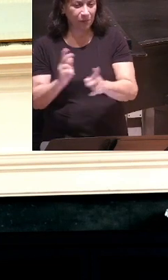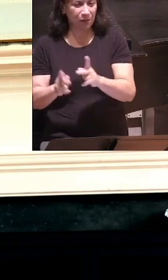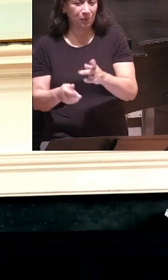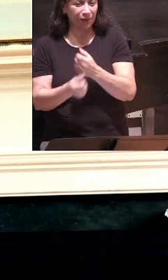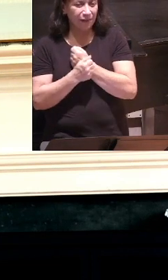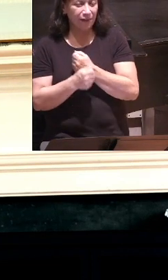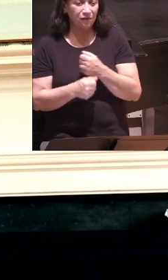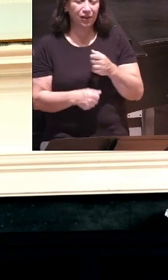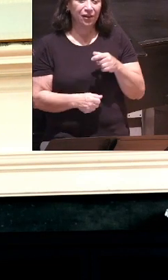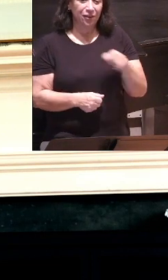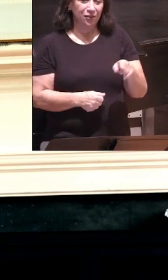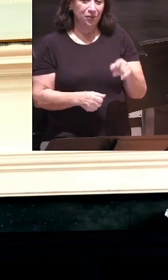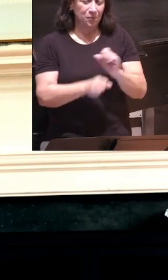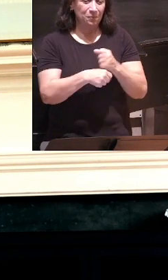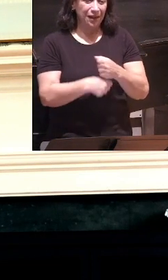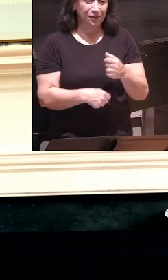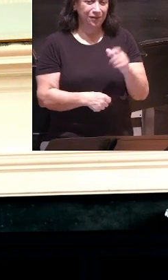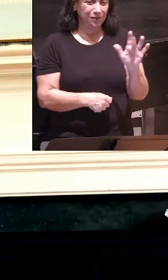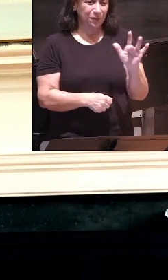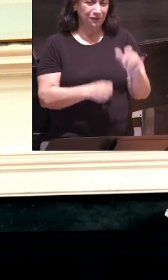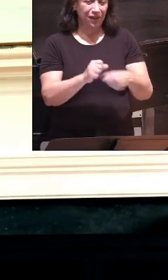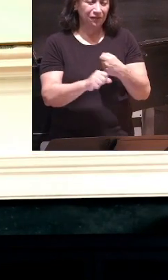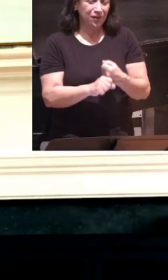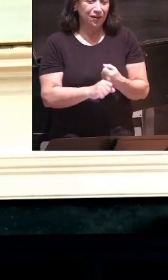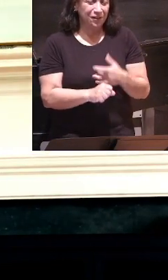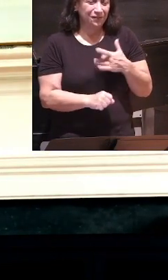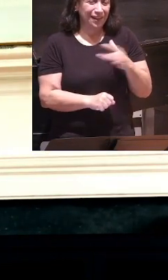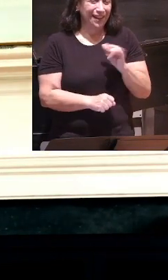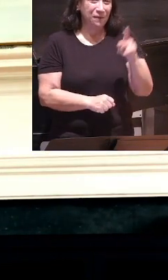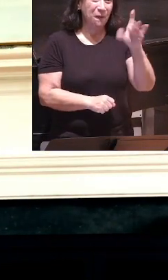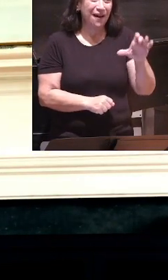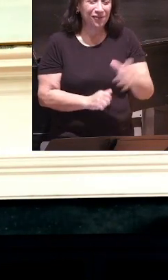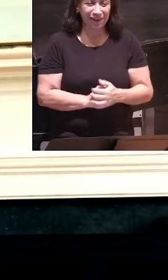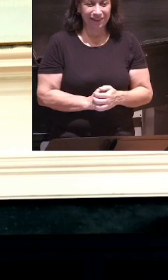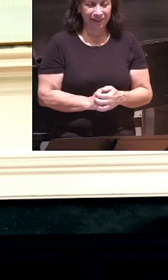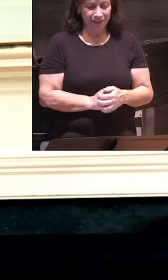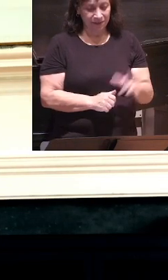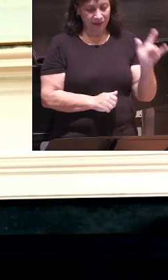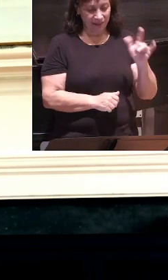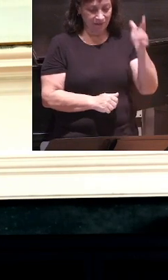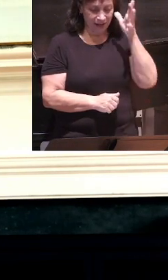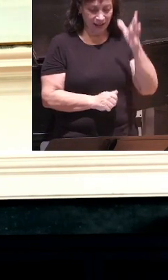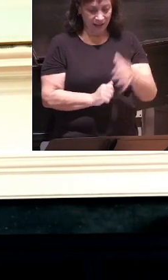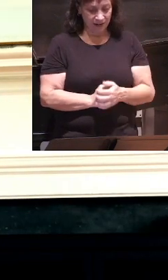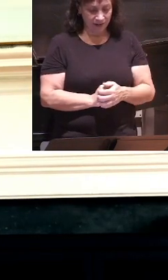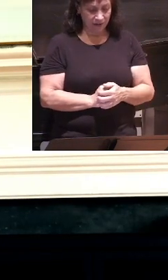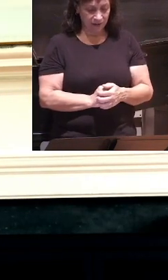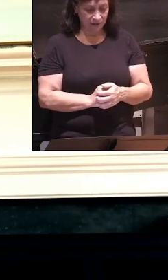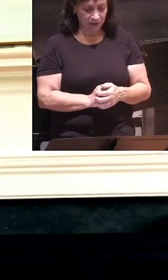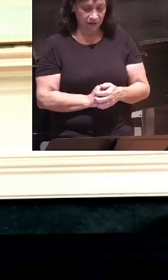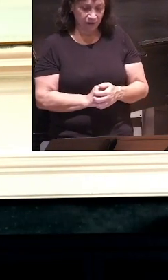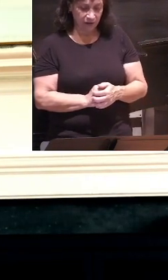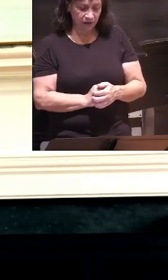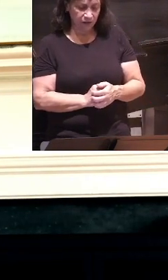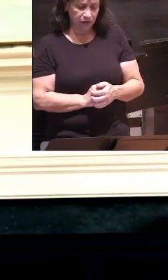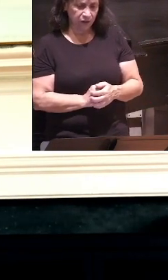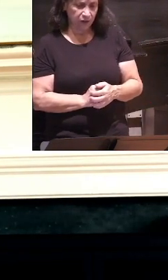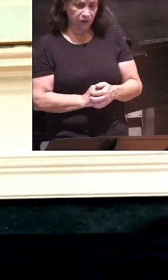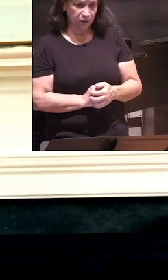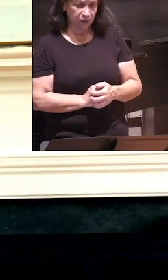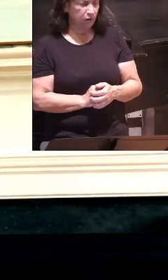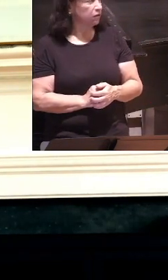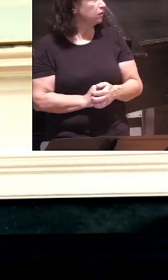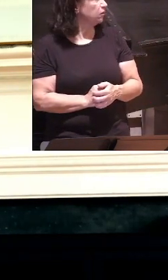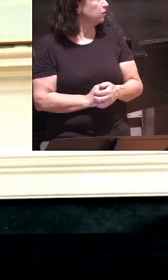25 years feel like 100. I love you, Dad, and I'm gonna miss you. You know, my dad was a great man, a really patient man, and stuck by me, and he did understand